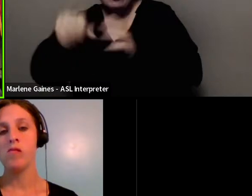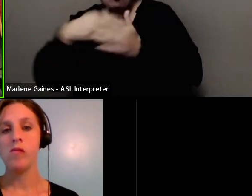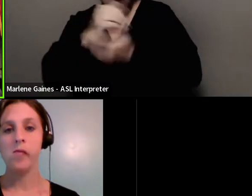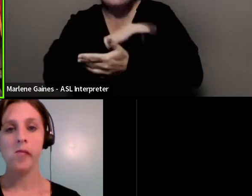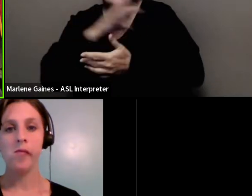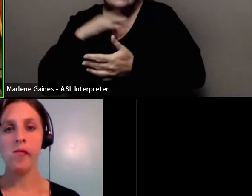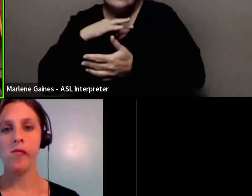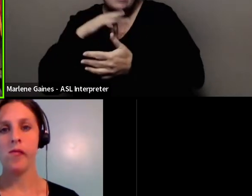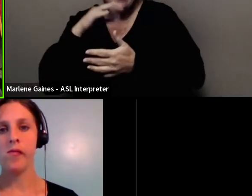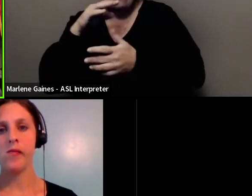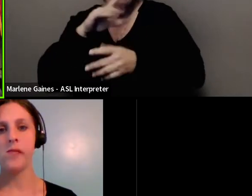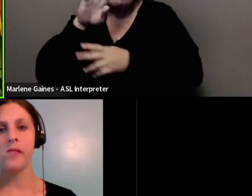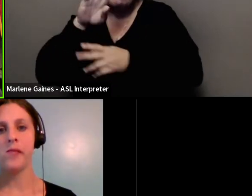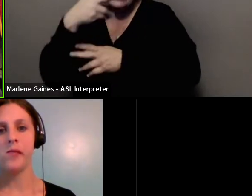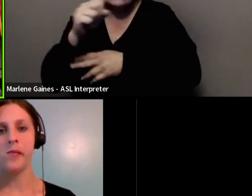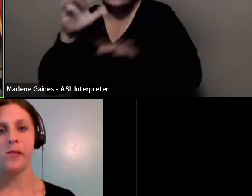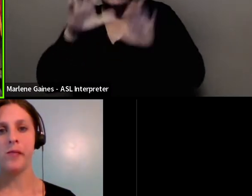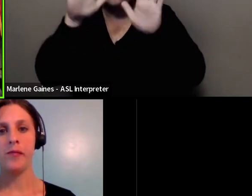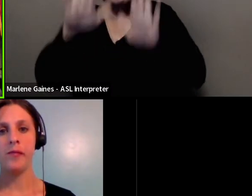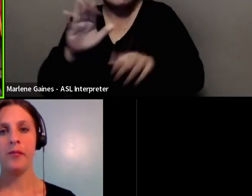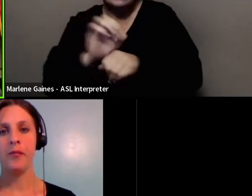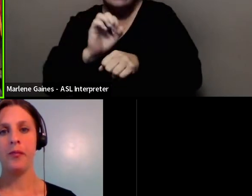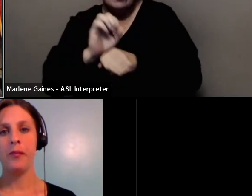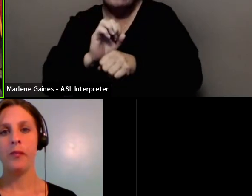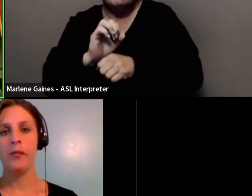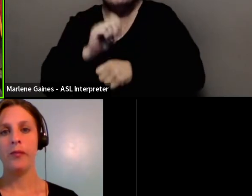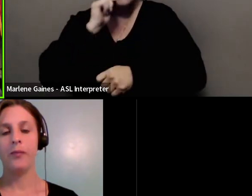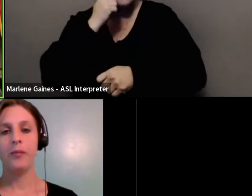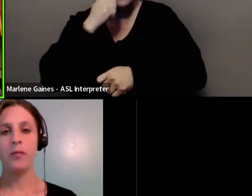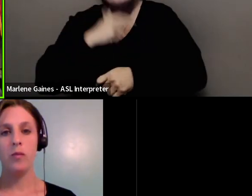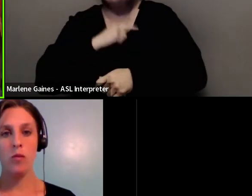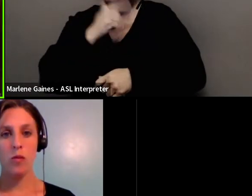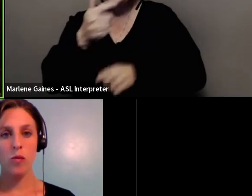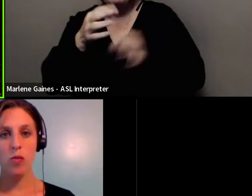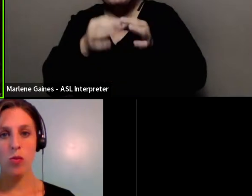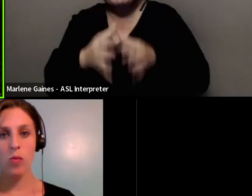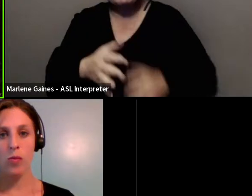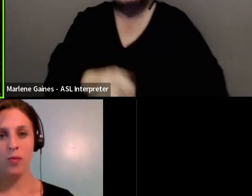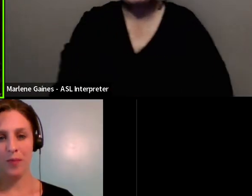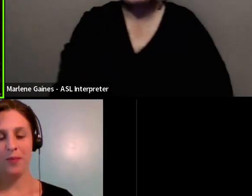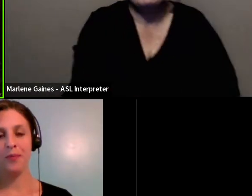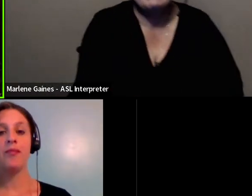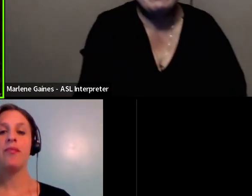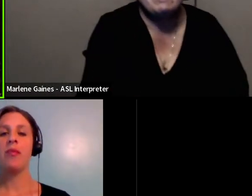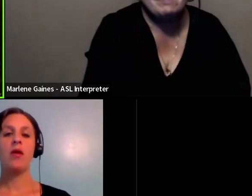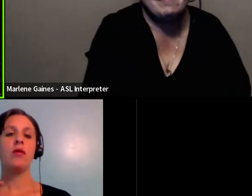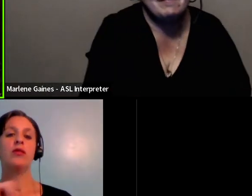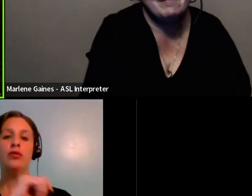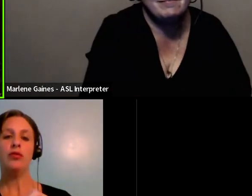that BHS is doing a great job. Cool. Thank you. Trustee Jacobson.